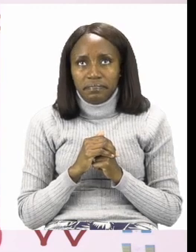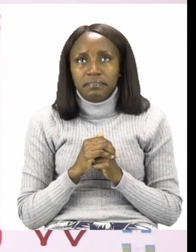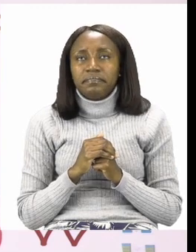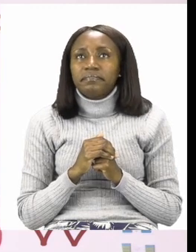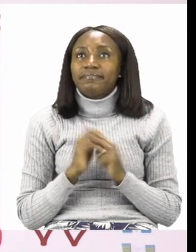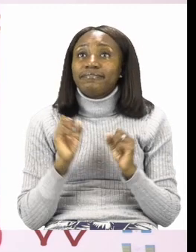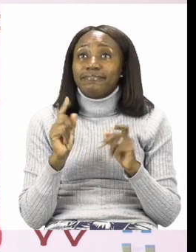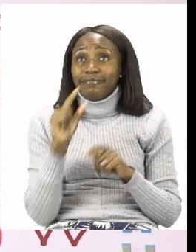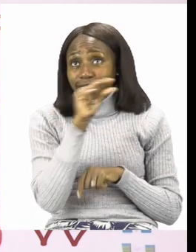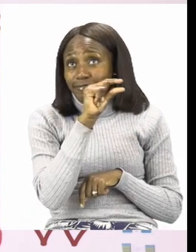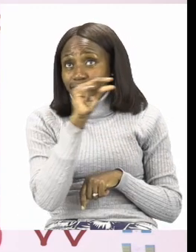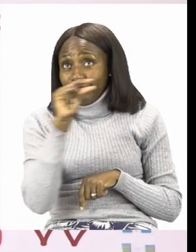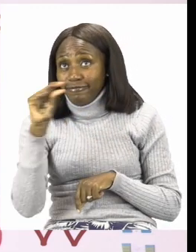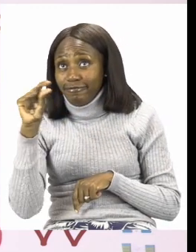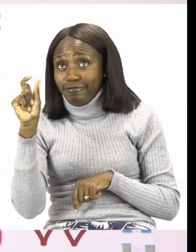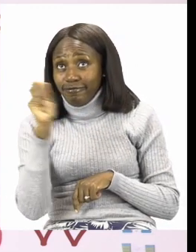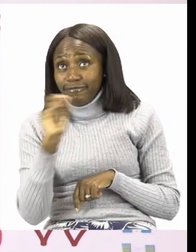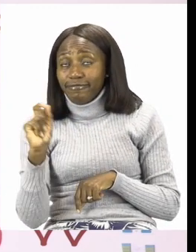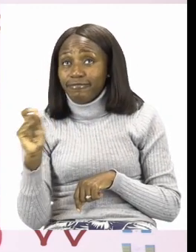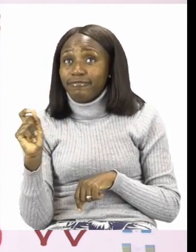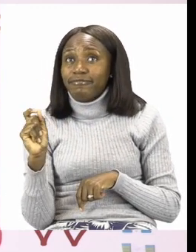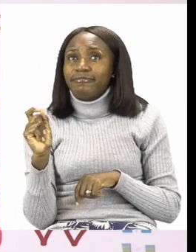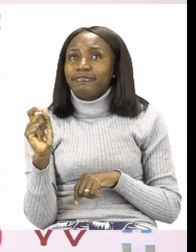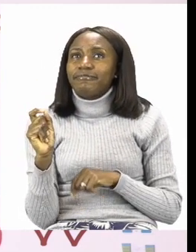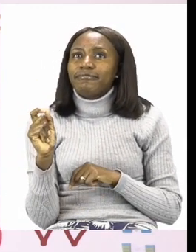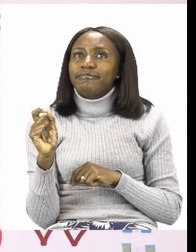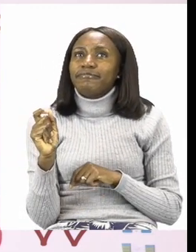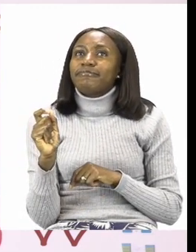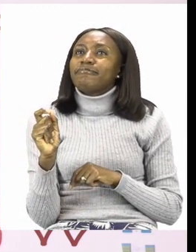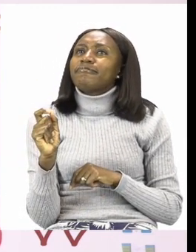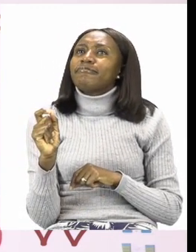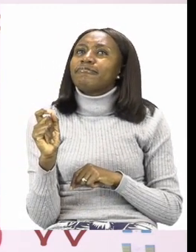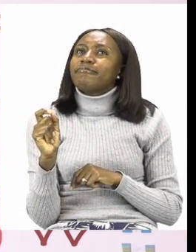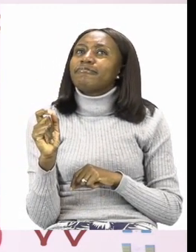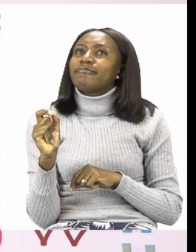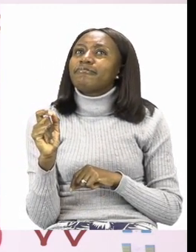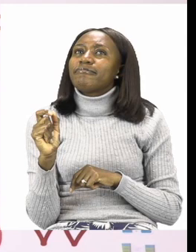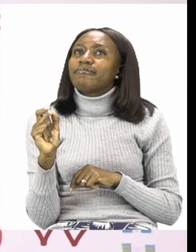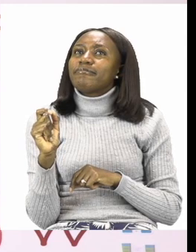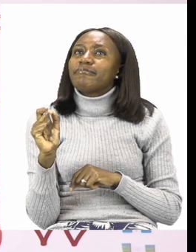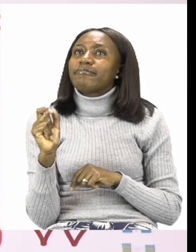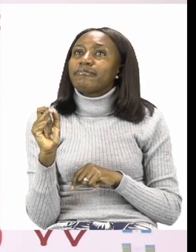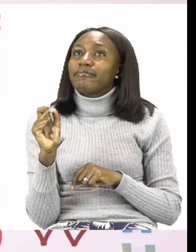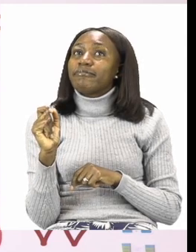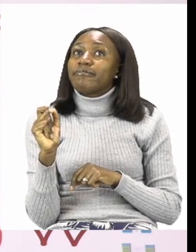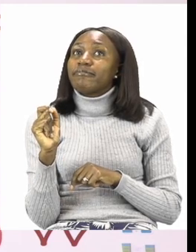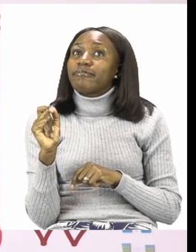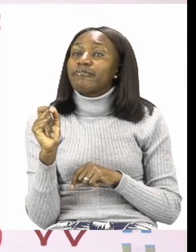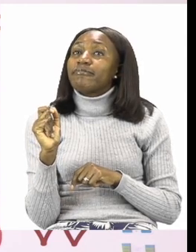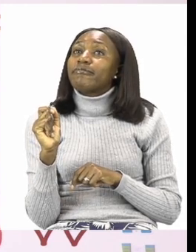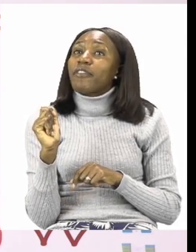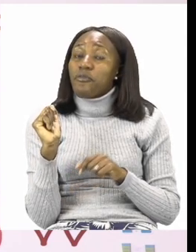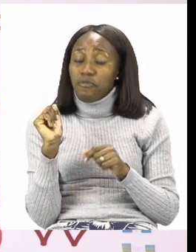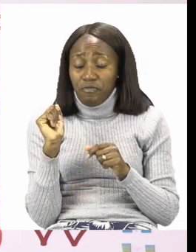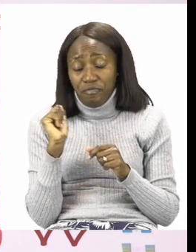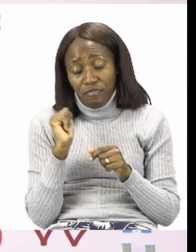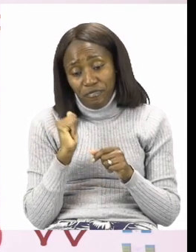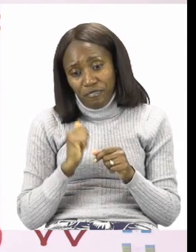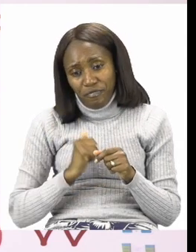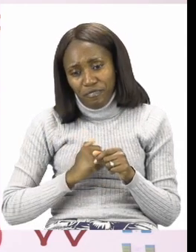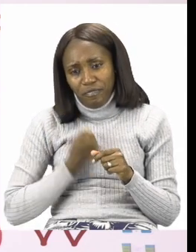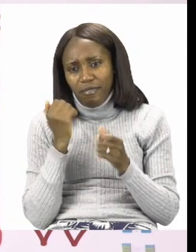There's my first sentence. My first sentence reads, my